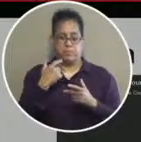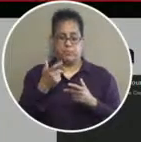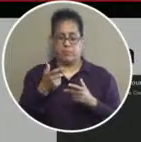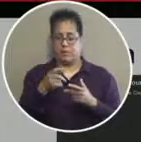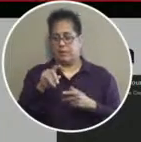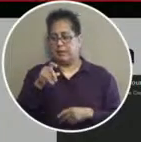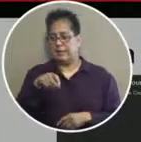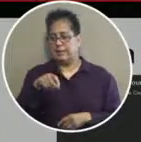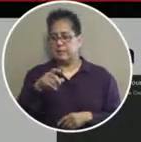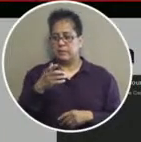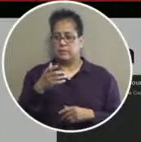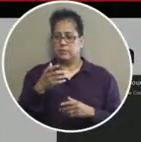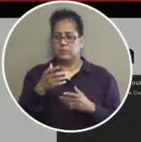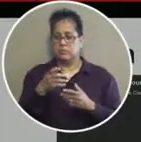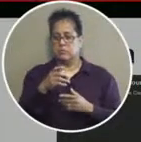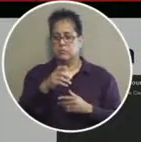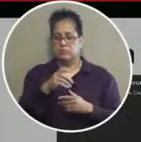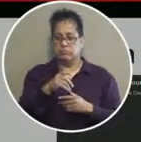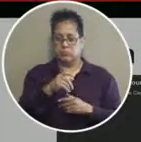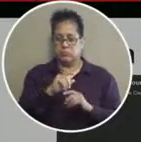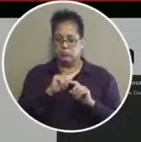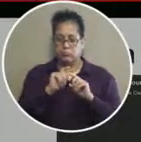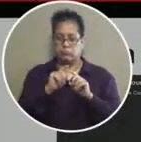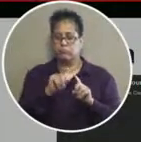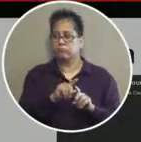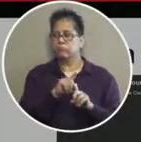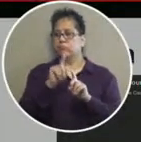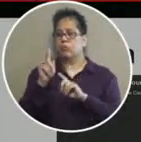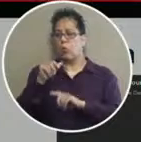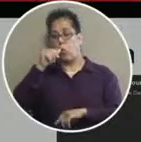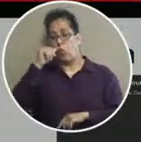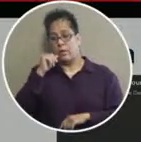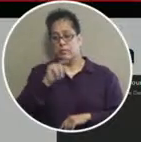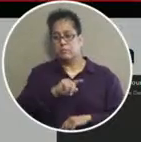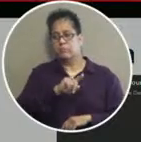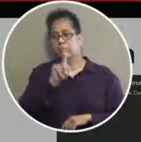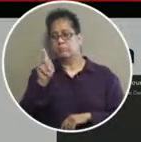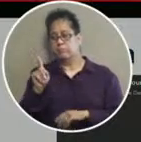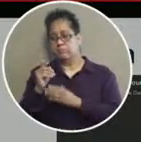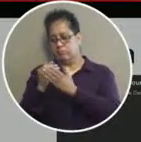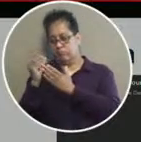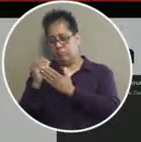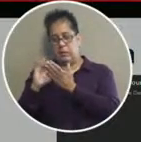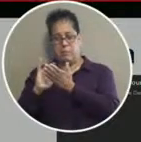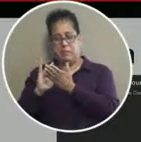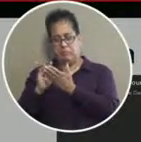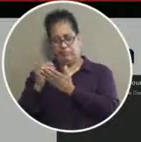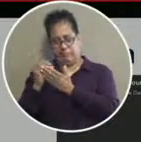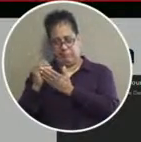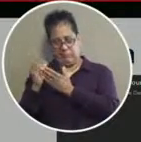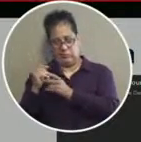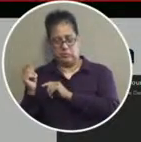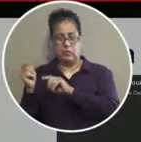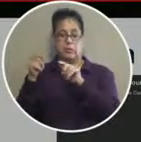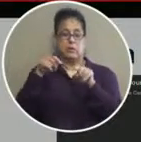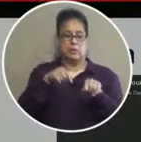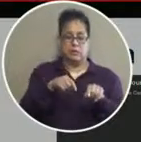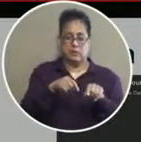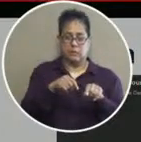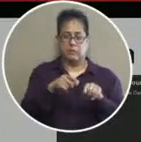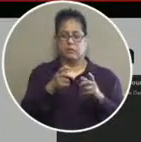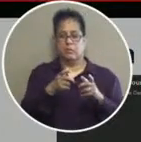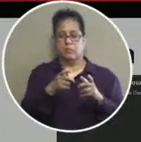need to take trips to Mexico, to Juarez in particular, buy their medication, so they will be able